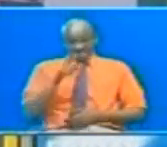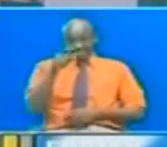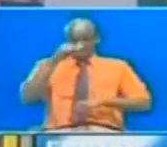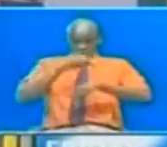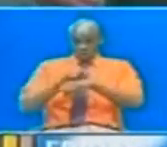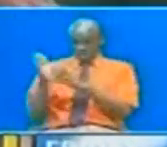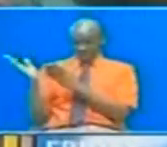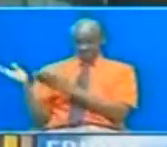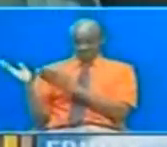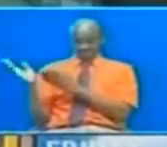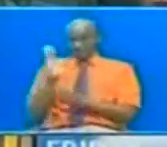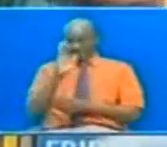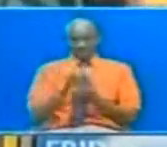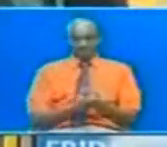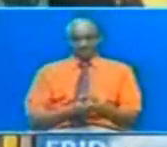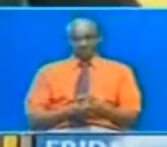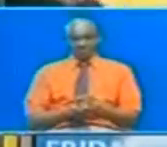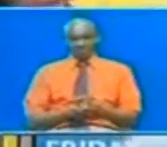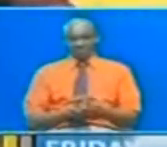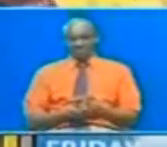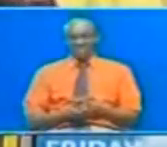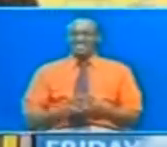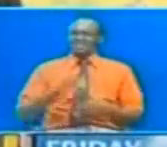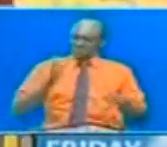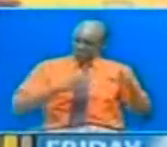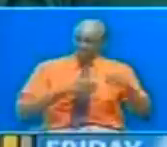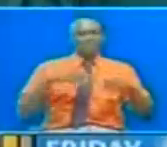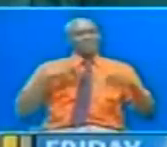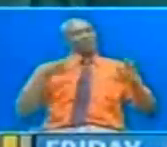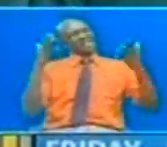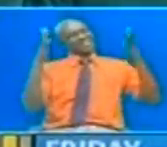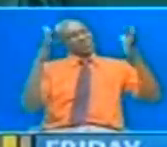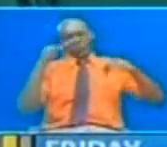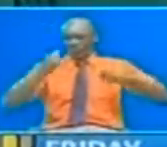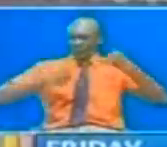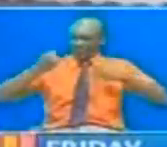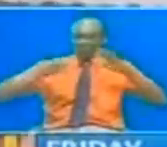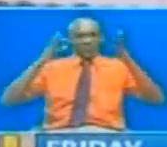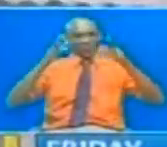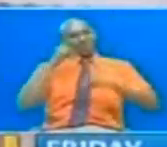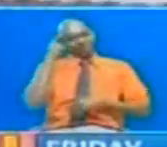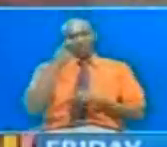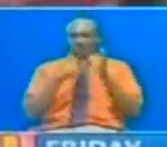where Milton schooled, the drumbeats of his success continues to be celebrated.